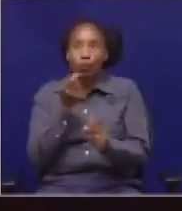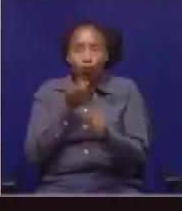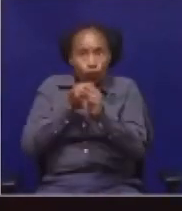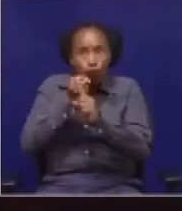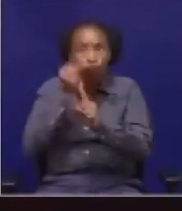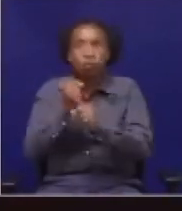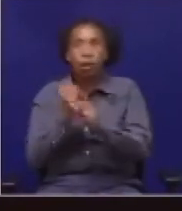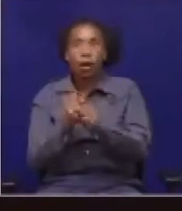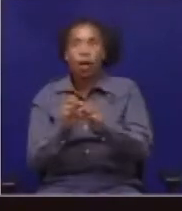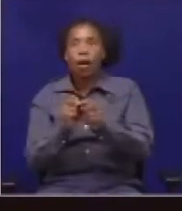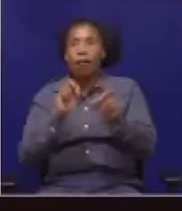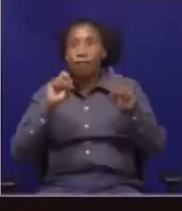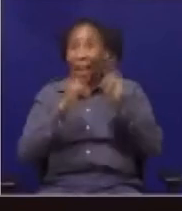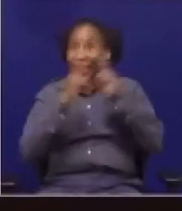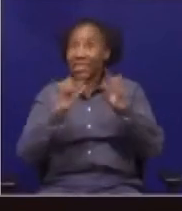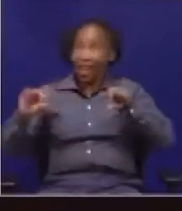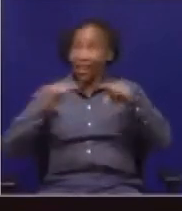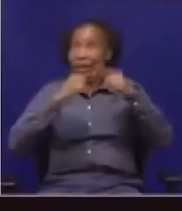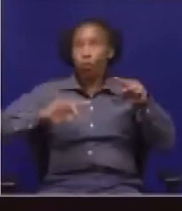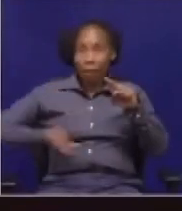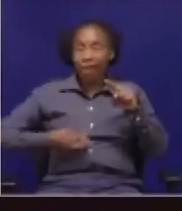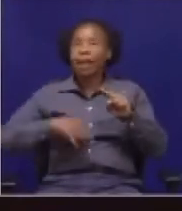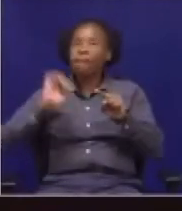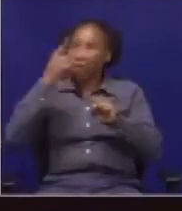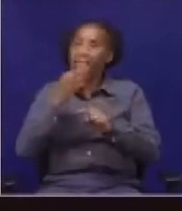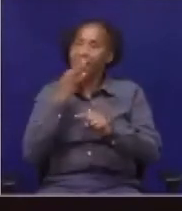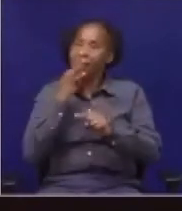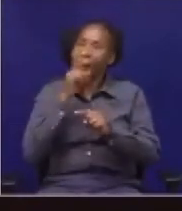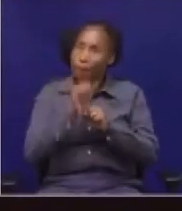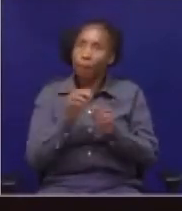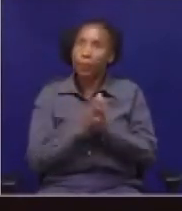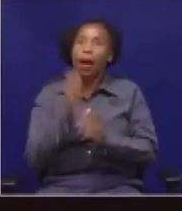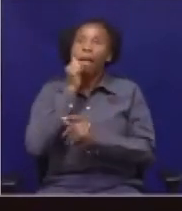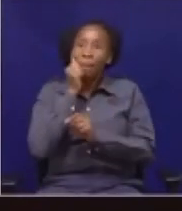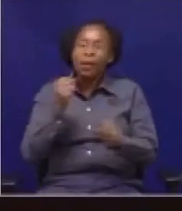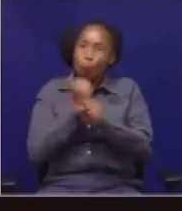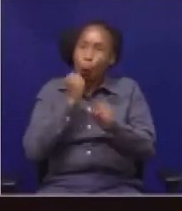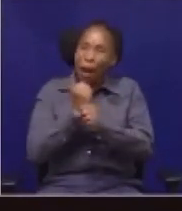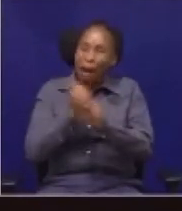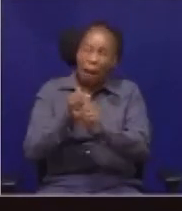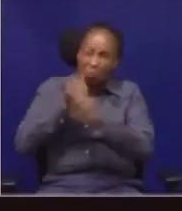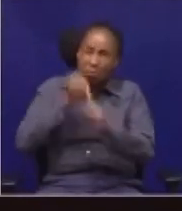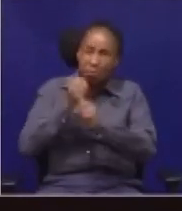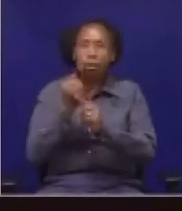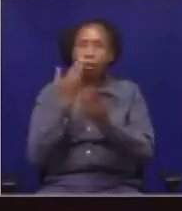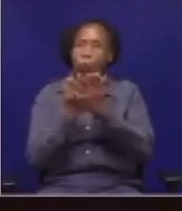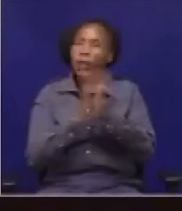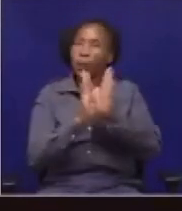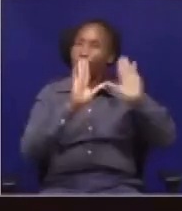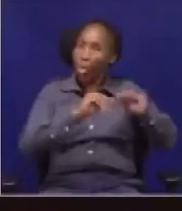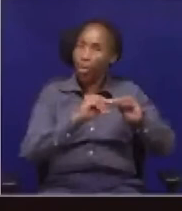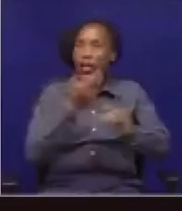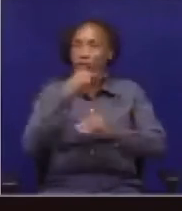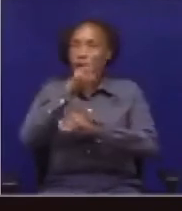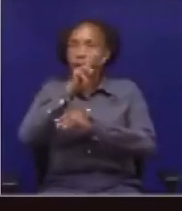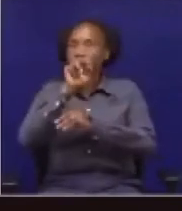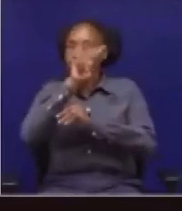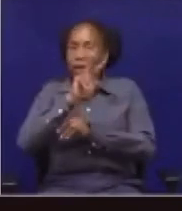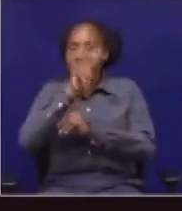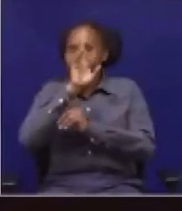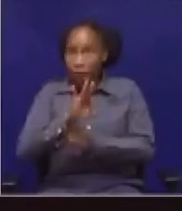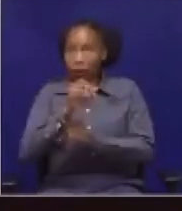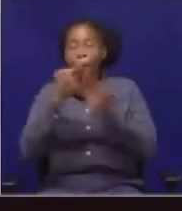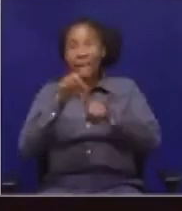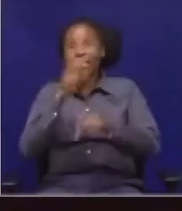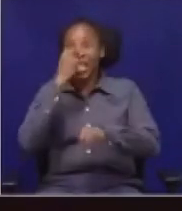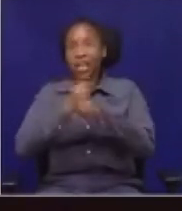women. I will say upfront that there are men that work hard to combat GBVF, but we need more. I am